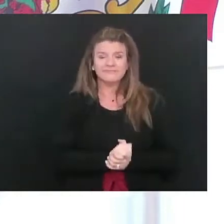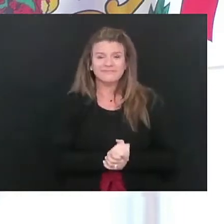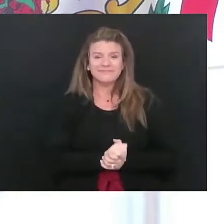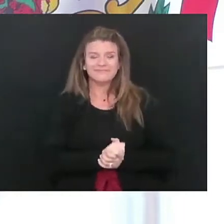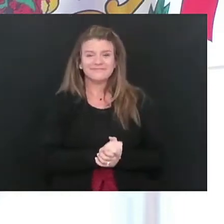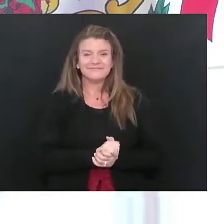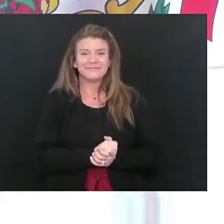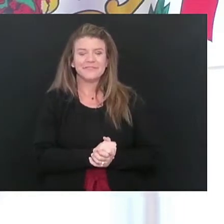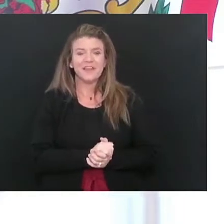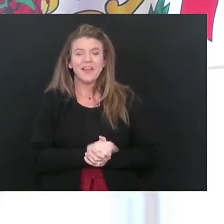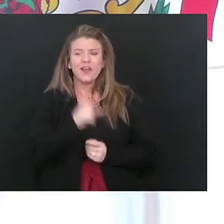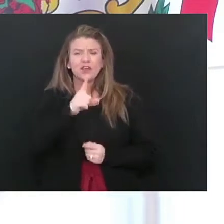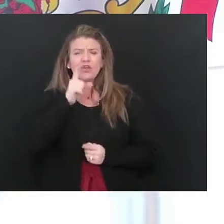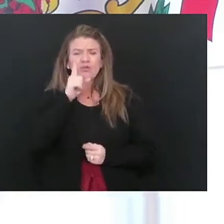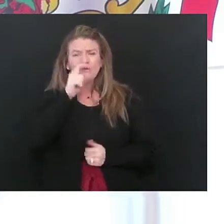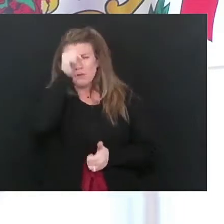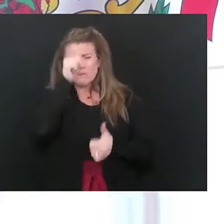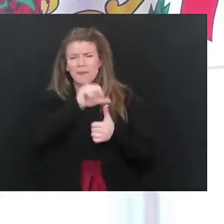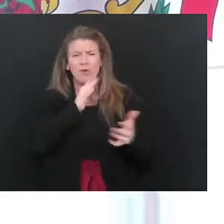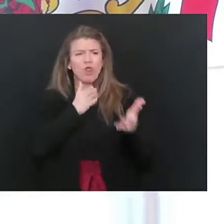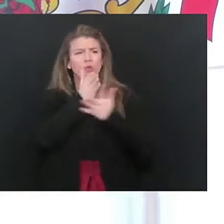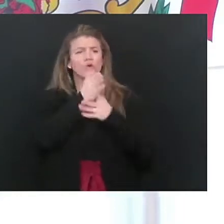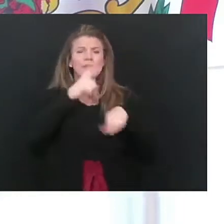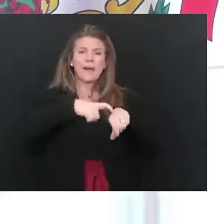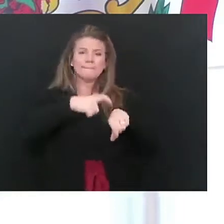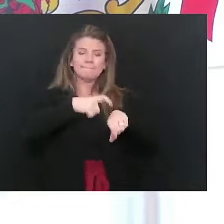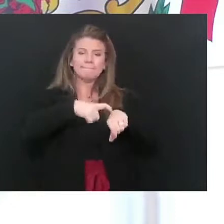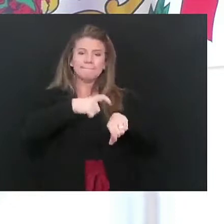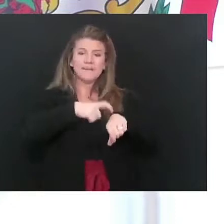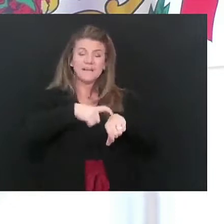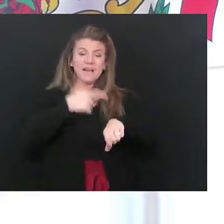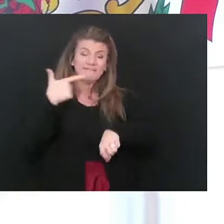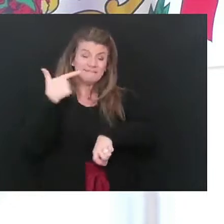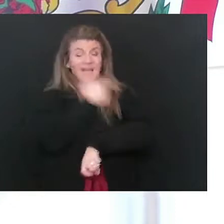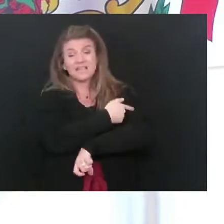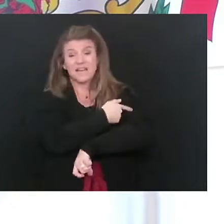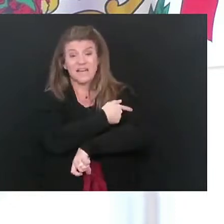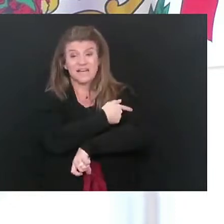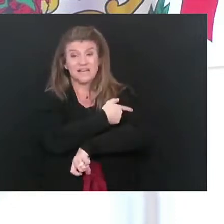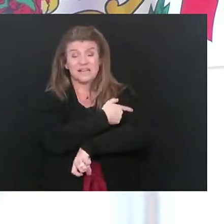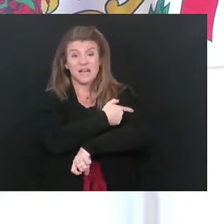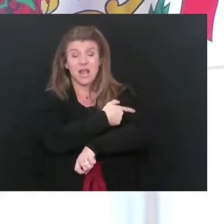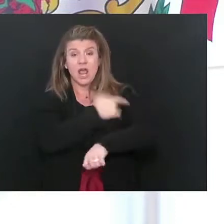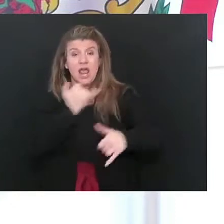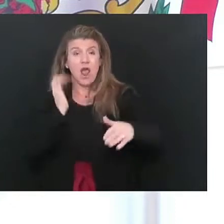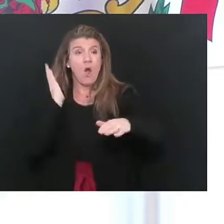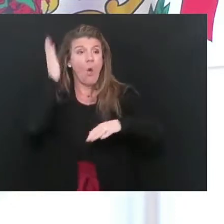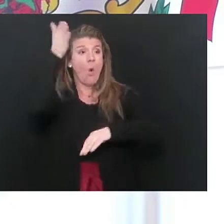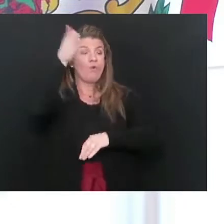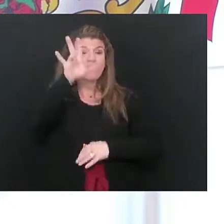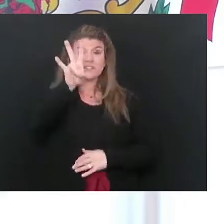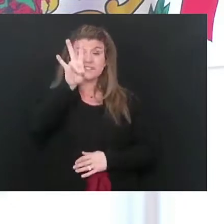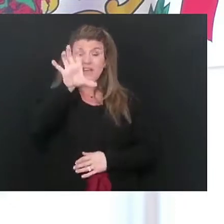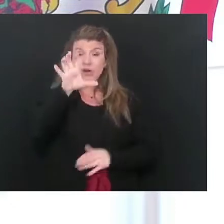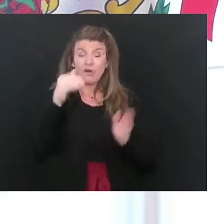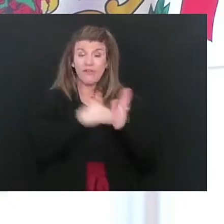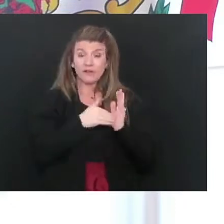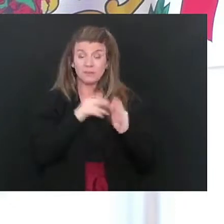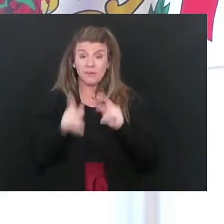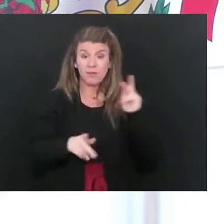Imagine through time here, we've gotten vaccinated well over 700,000